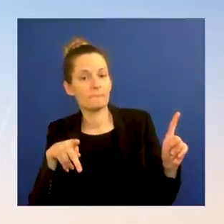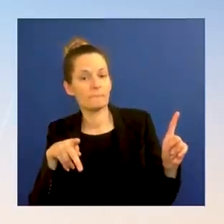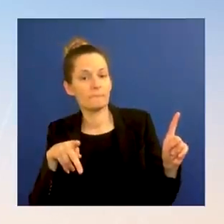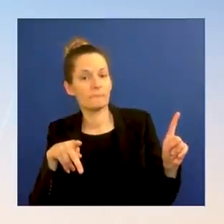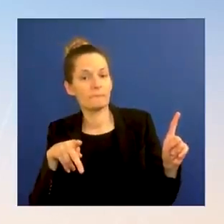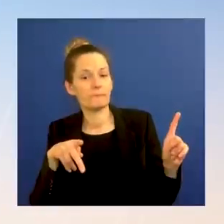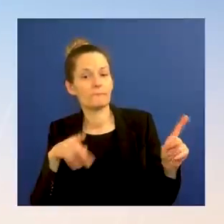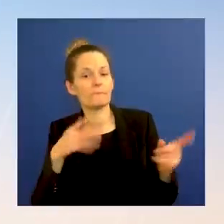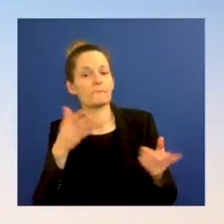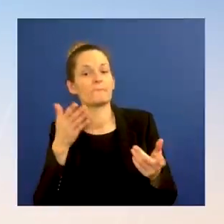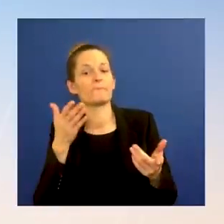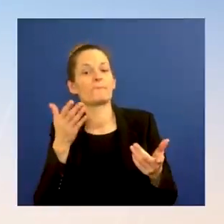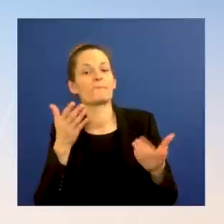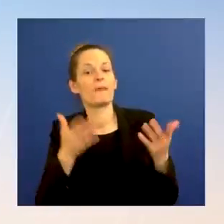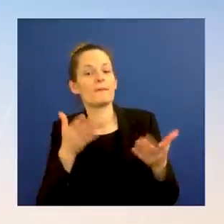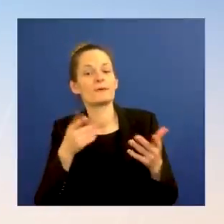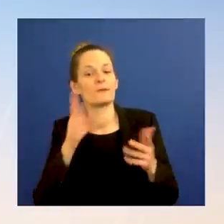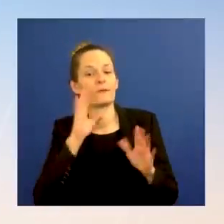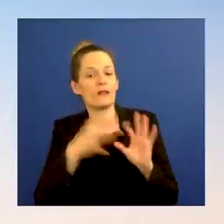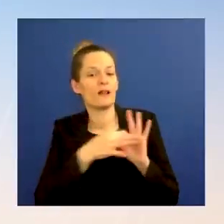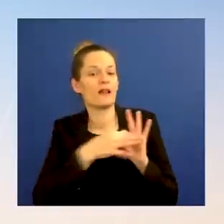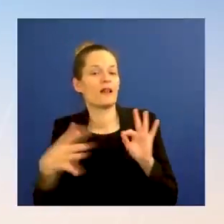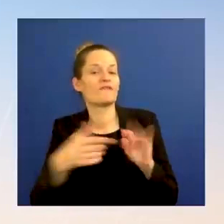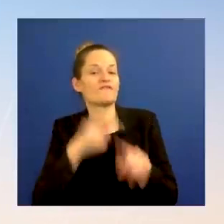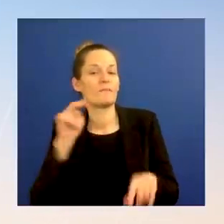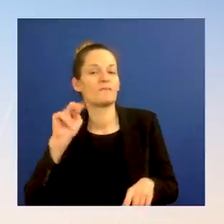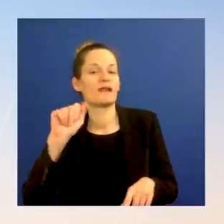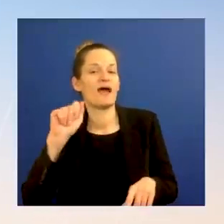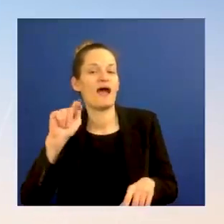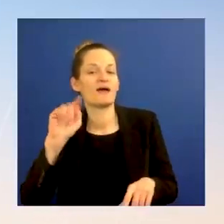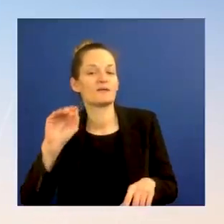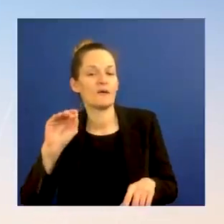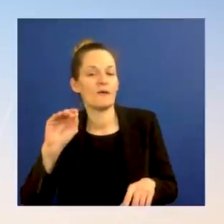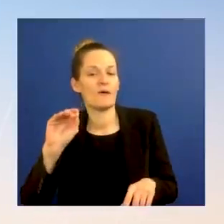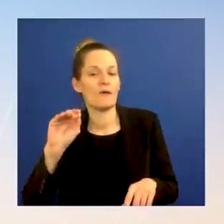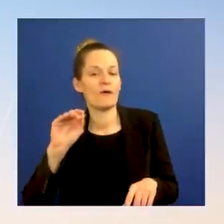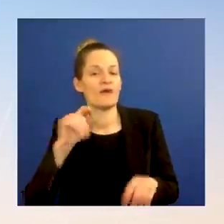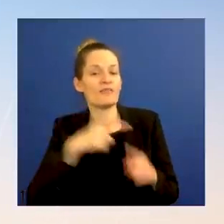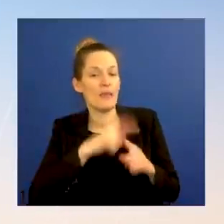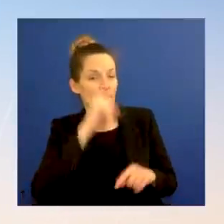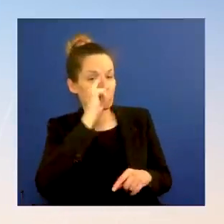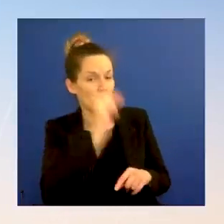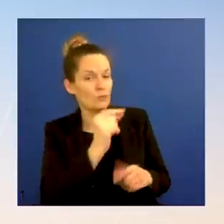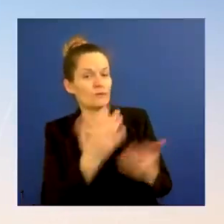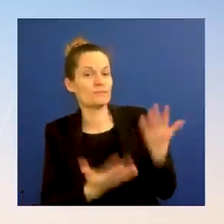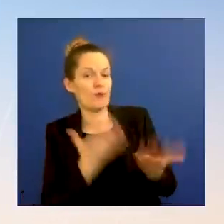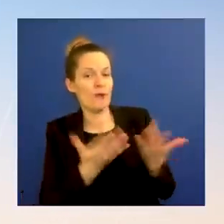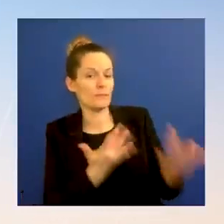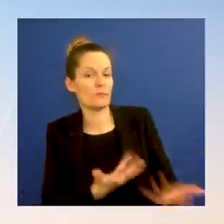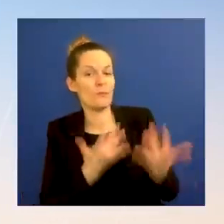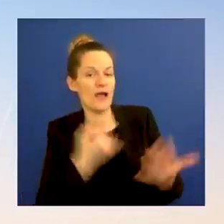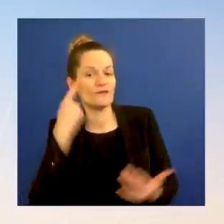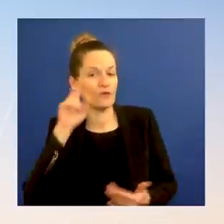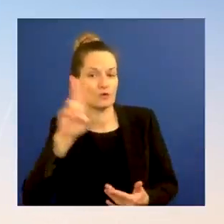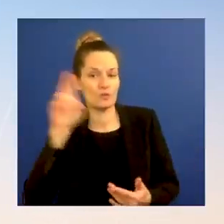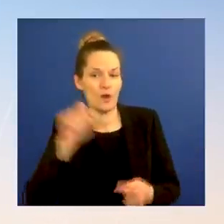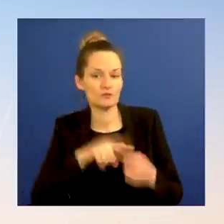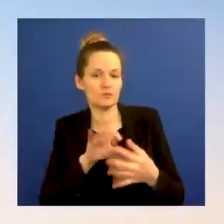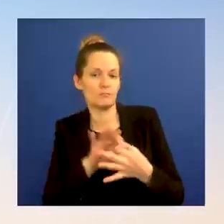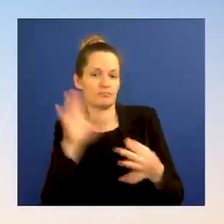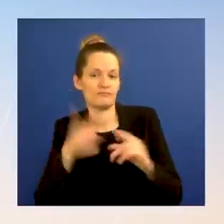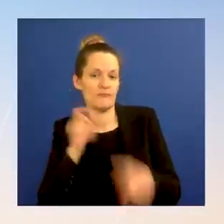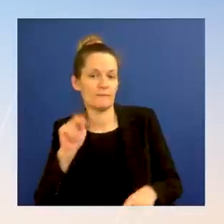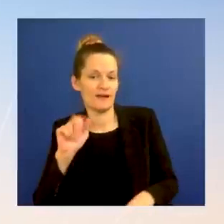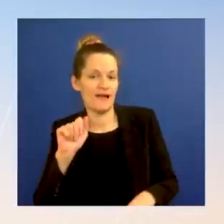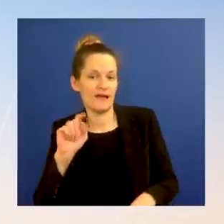on that. Well, I think that's, I saw those comments. You know, another reason why the American people are grateful, the